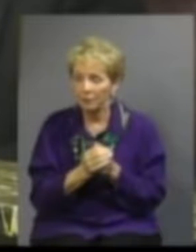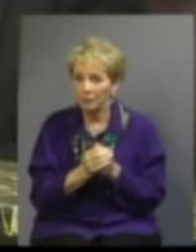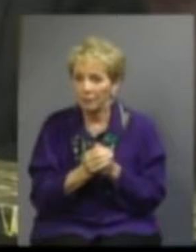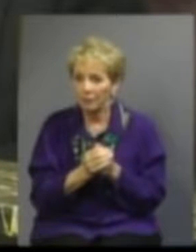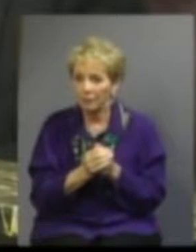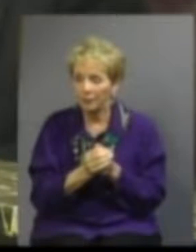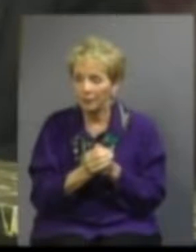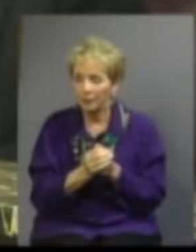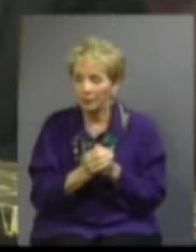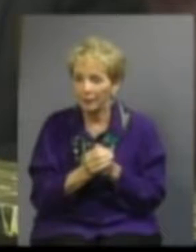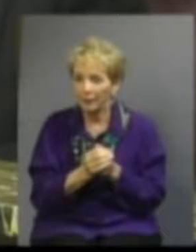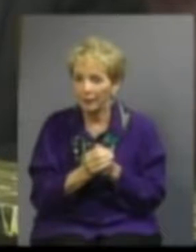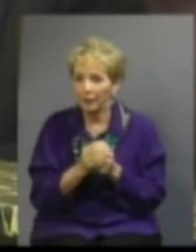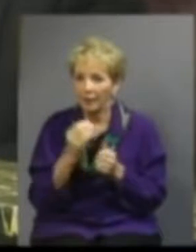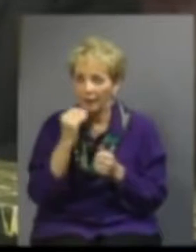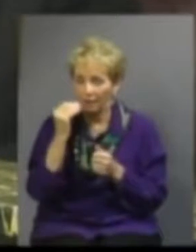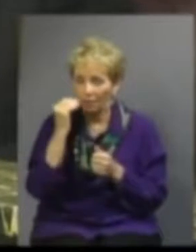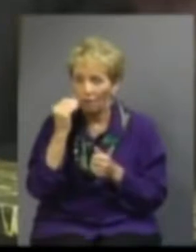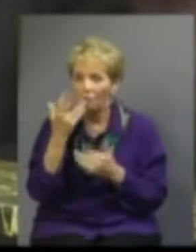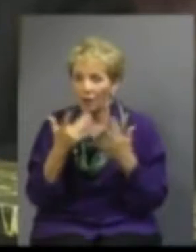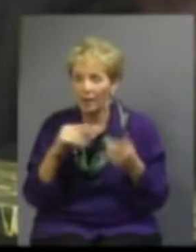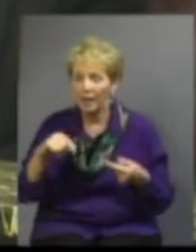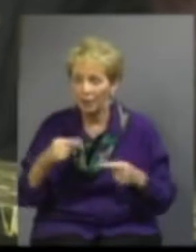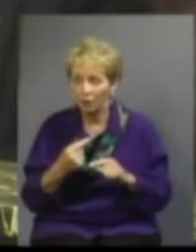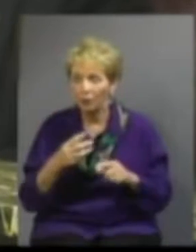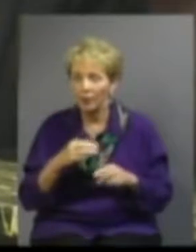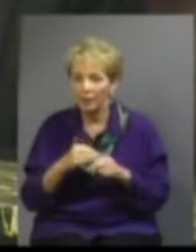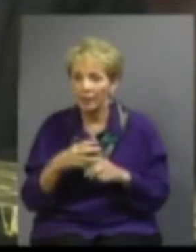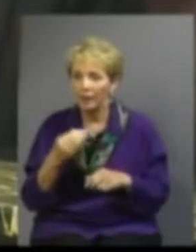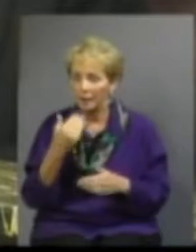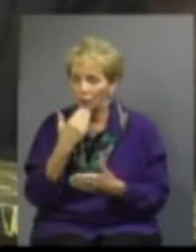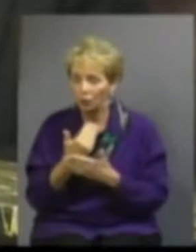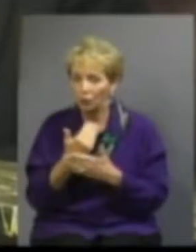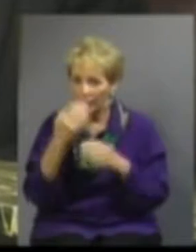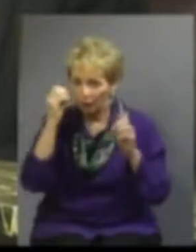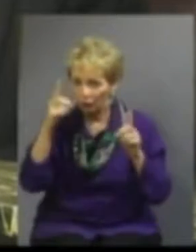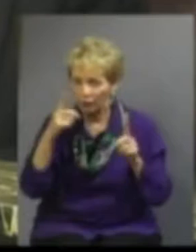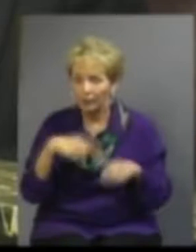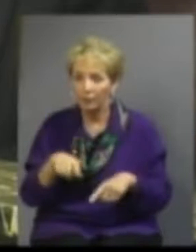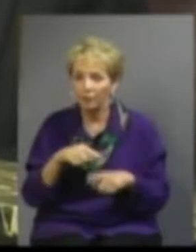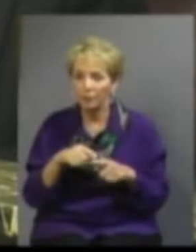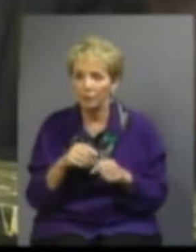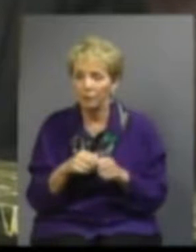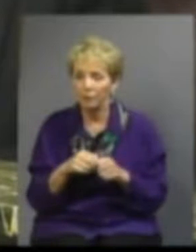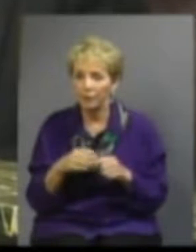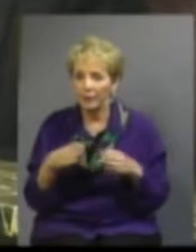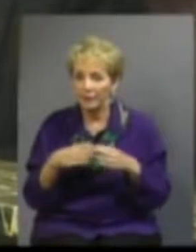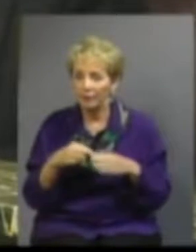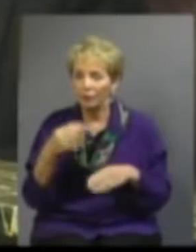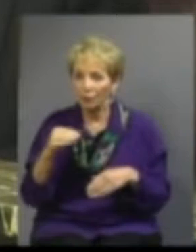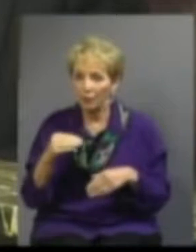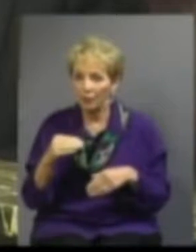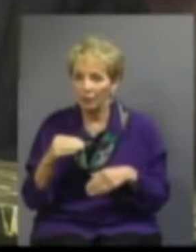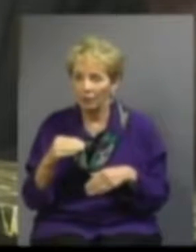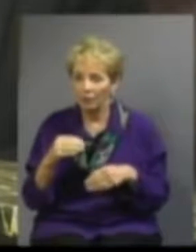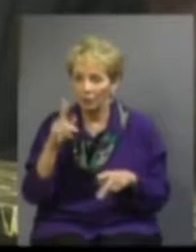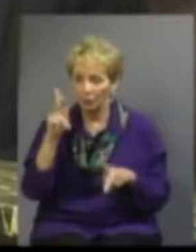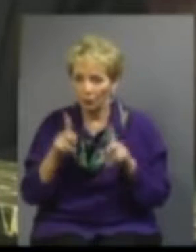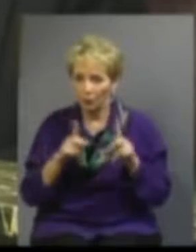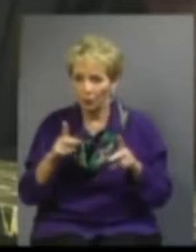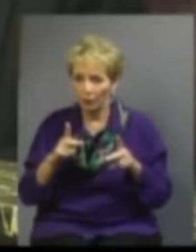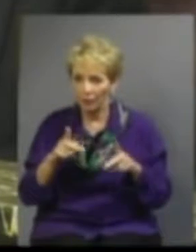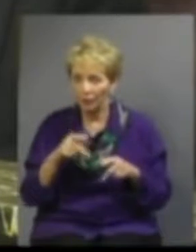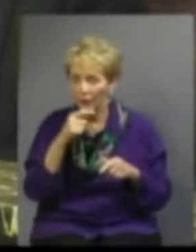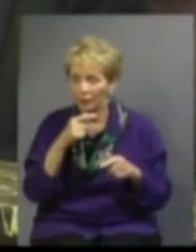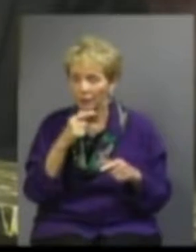home fire injuries through prevention and proper education. And whereas the City of Morganton's residents are responsive